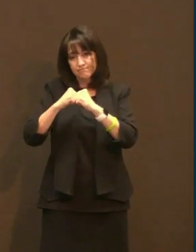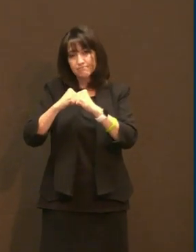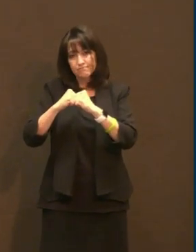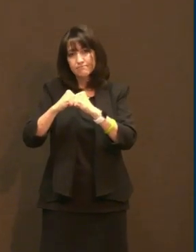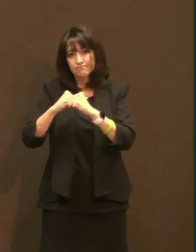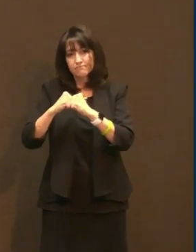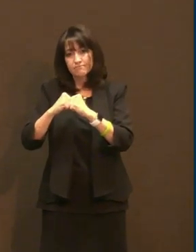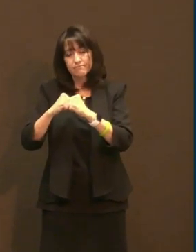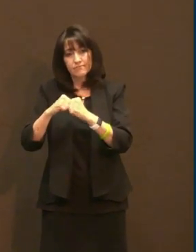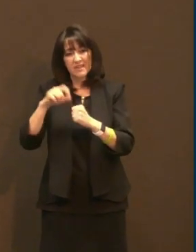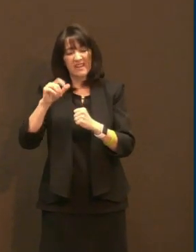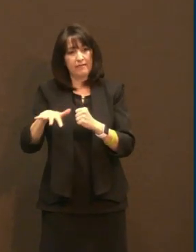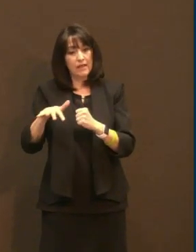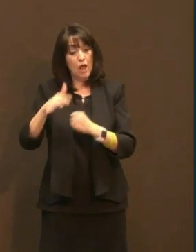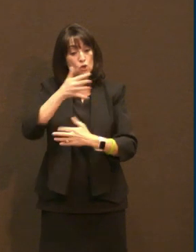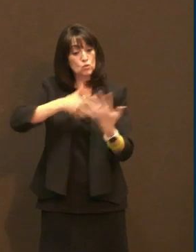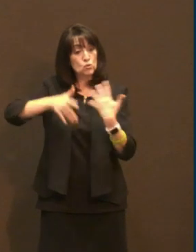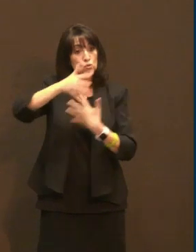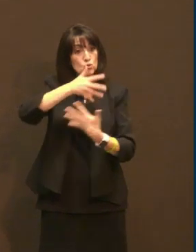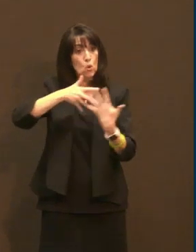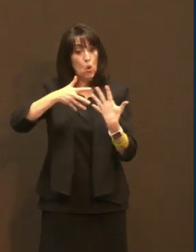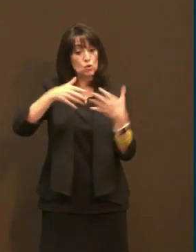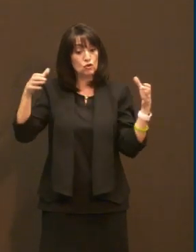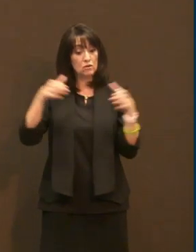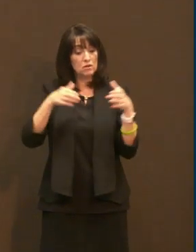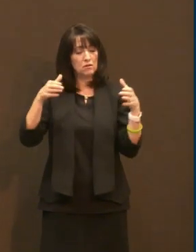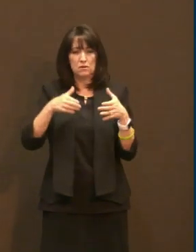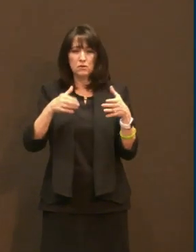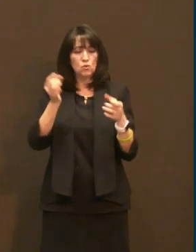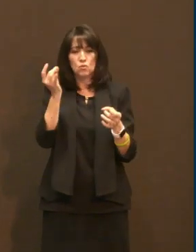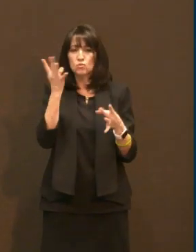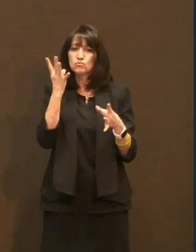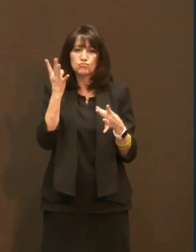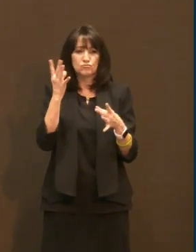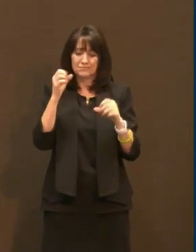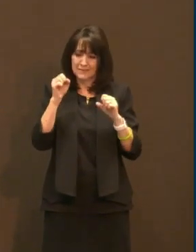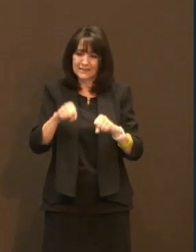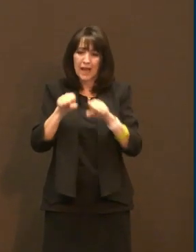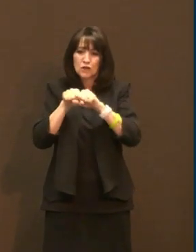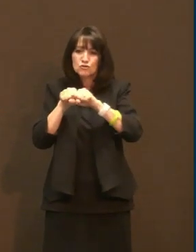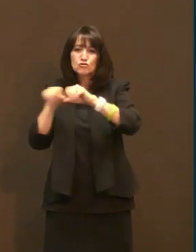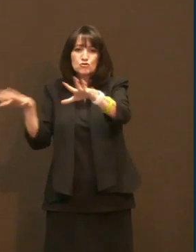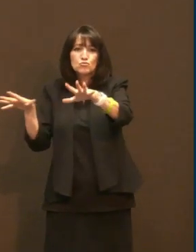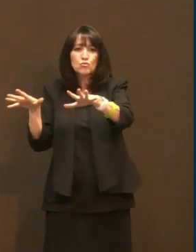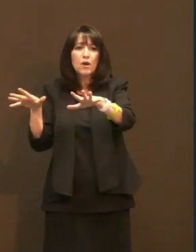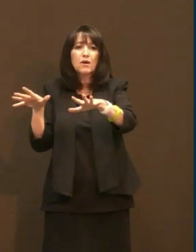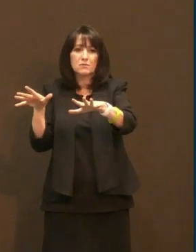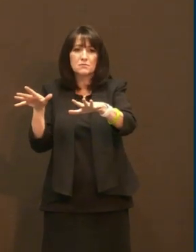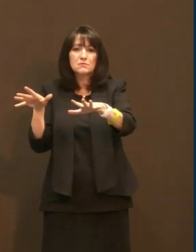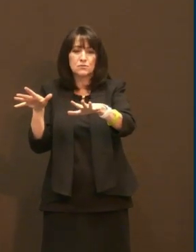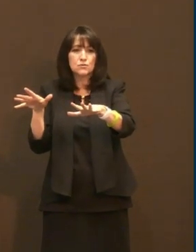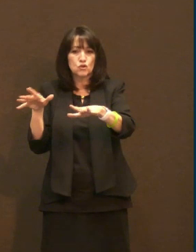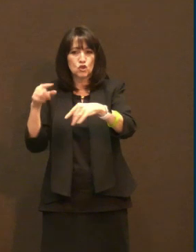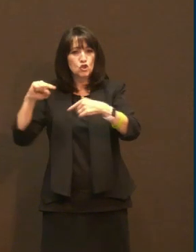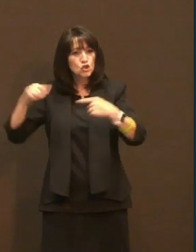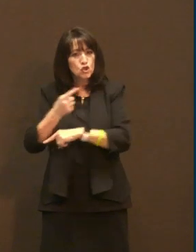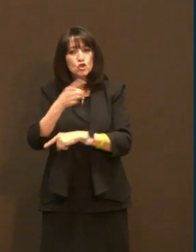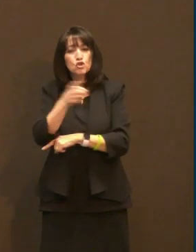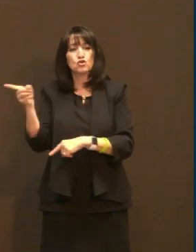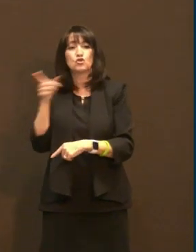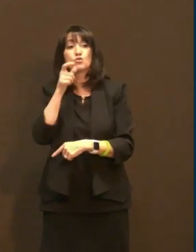more socially to protect the spread, particularly from those senior citizens. So testing, isolating those